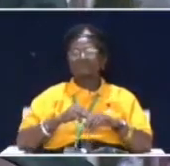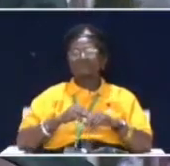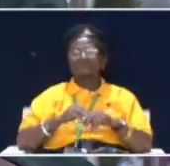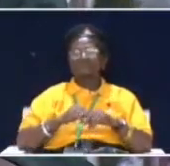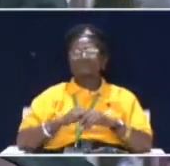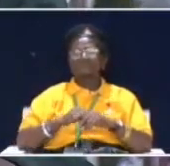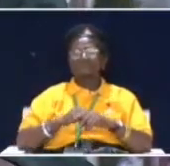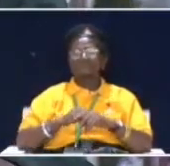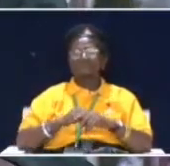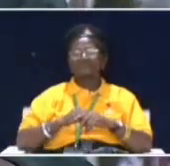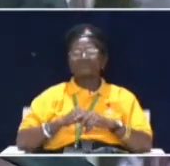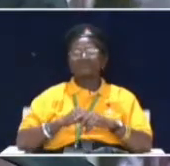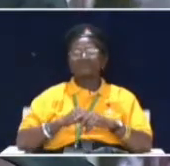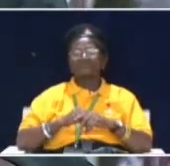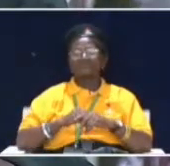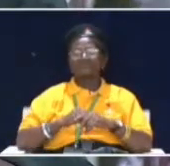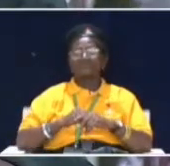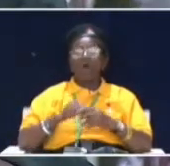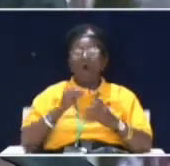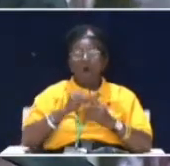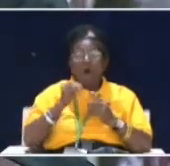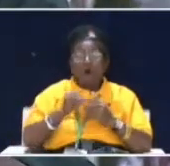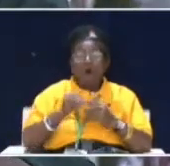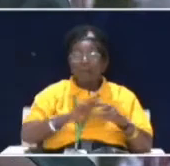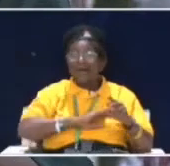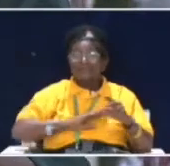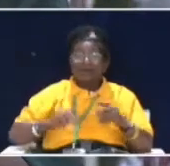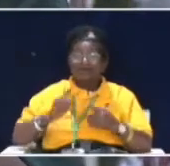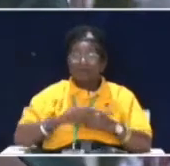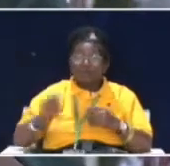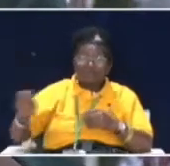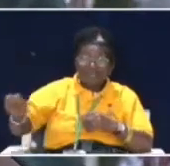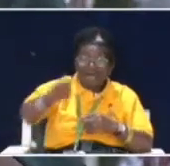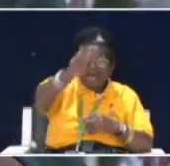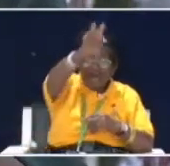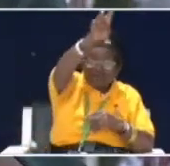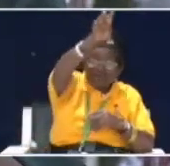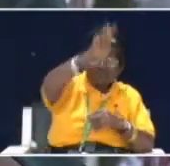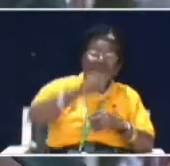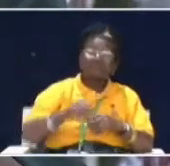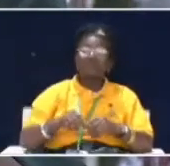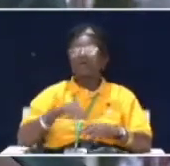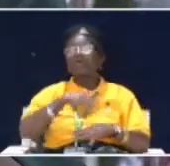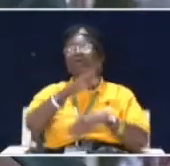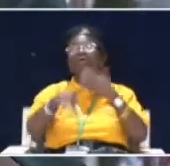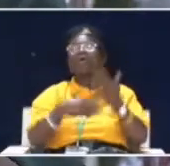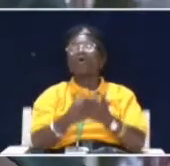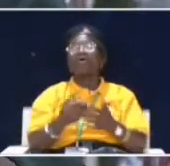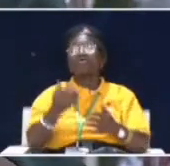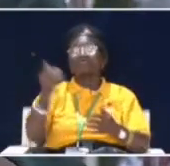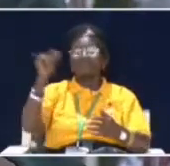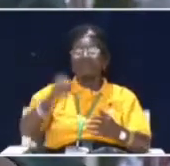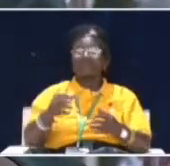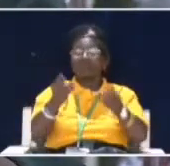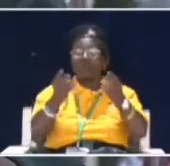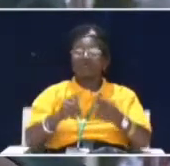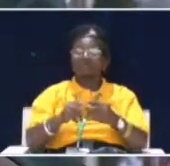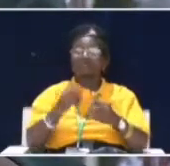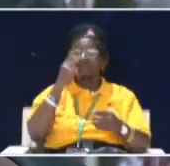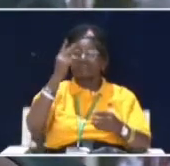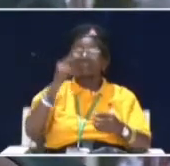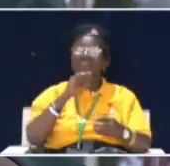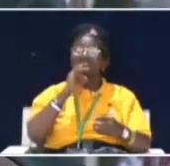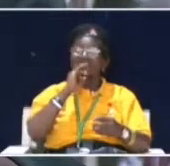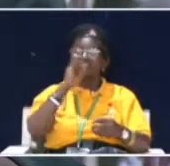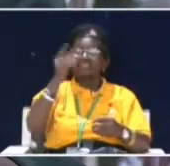ìrìnsẹ̀. Ìwé ìrìn. Ìwé ìrìnà. All they want to see is the picture of your head. Ohun tí wọ́n fẹ́ náà